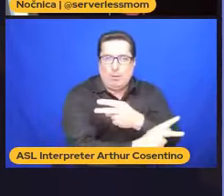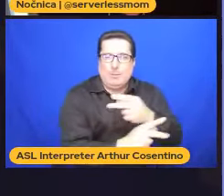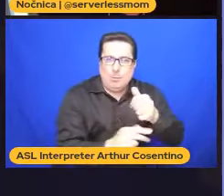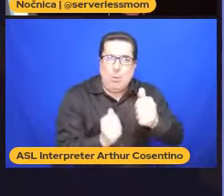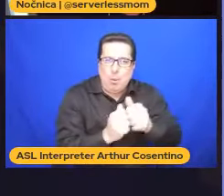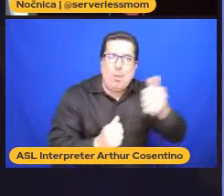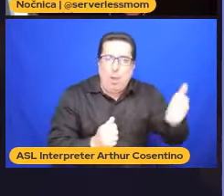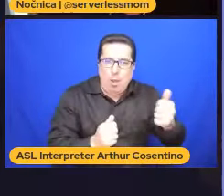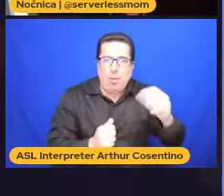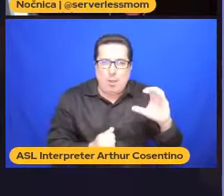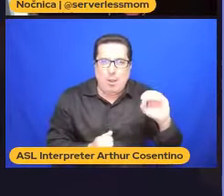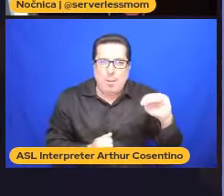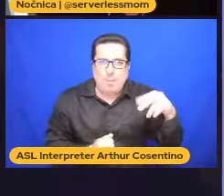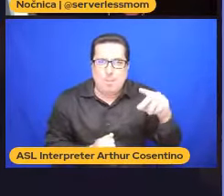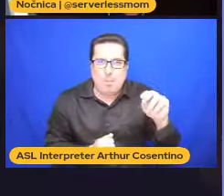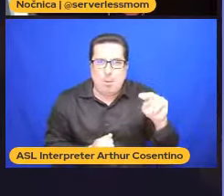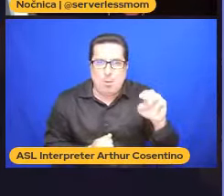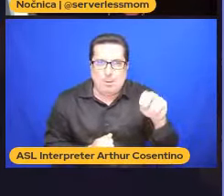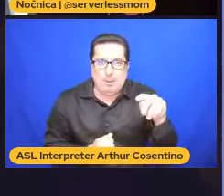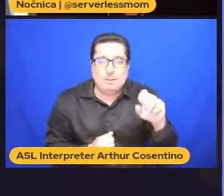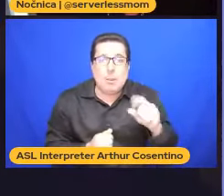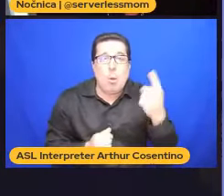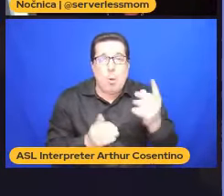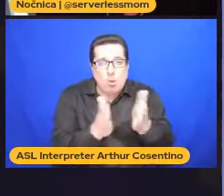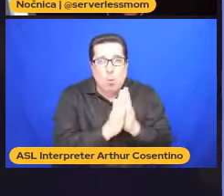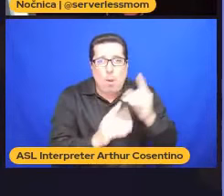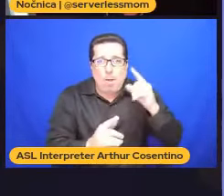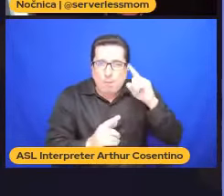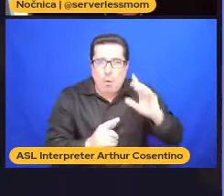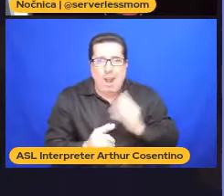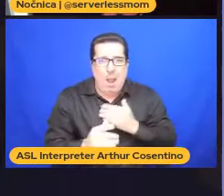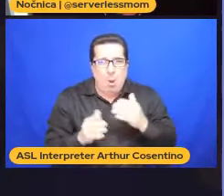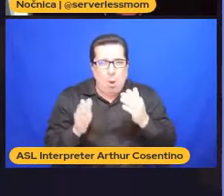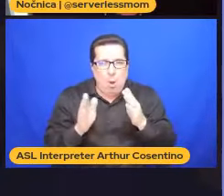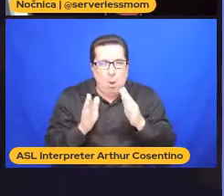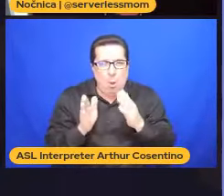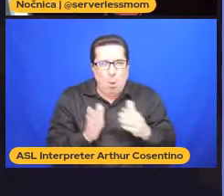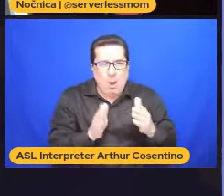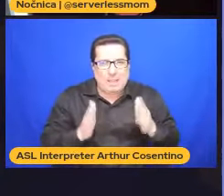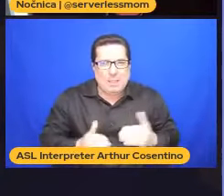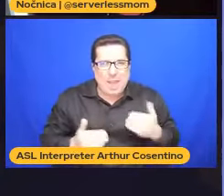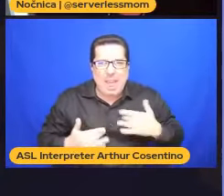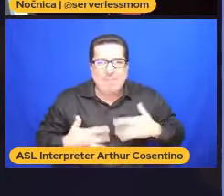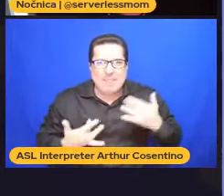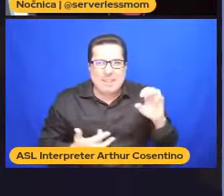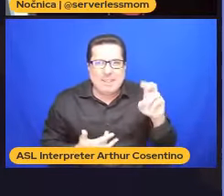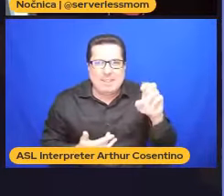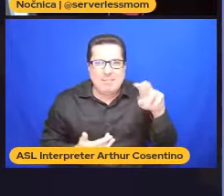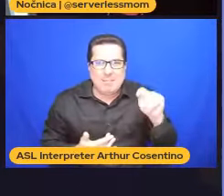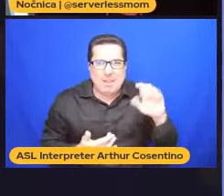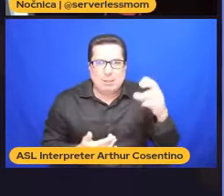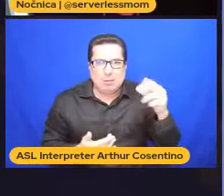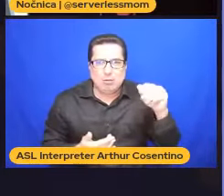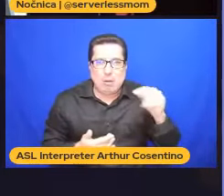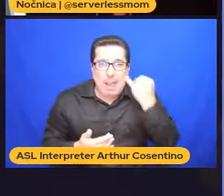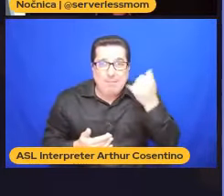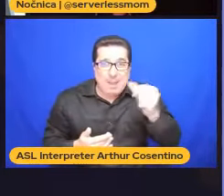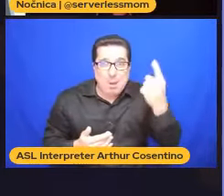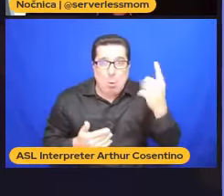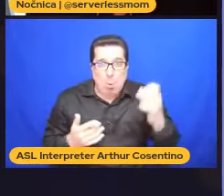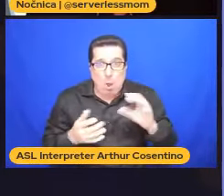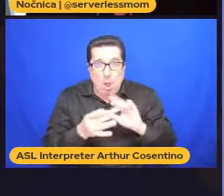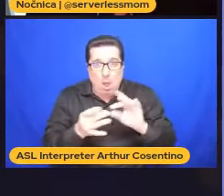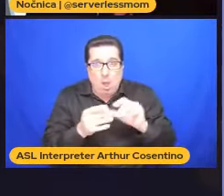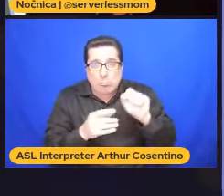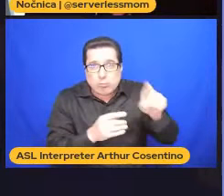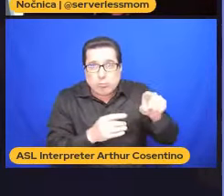And one request for our organizer, if there's an event chat, and I do not have a link to it. So if they wanted to drop that into the